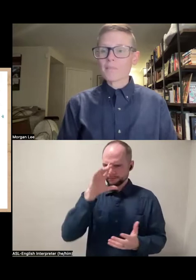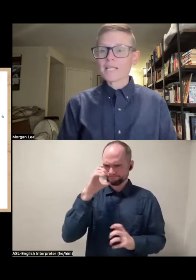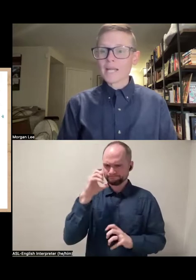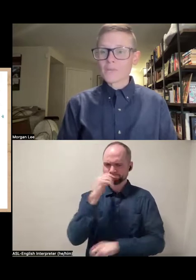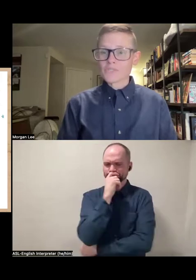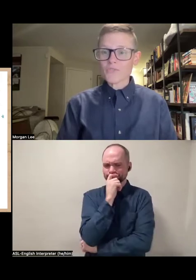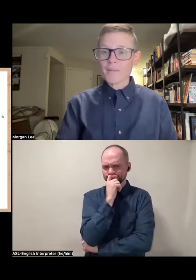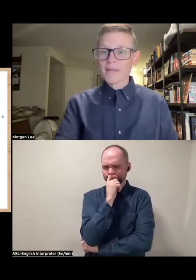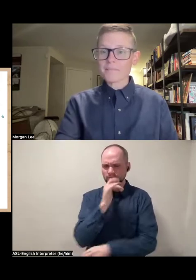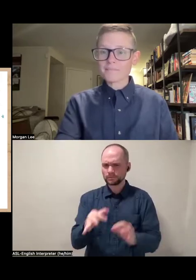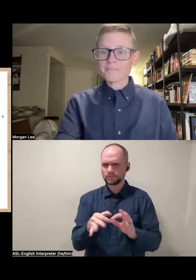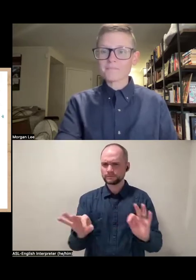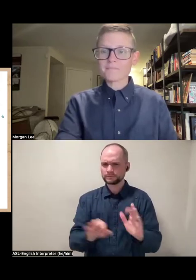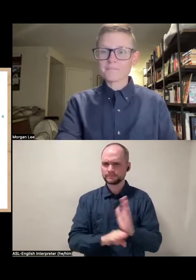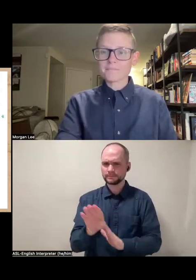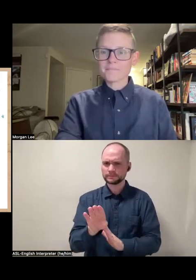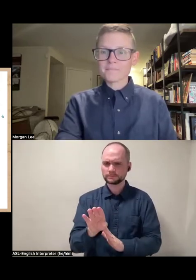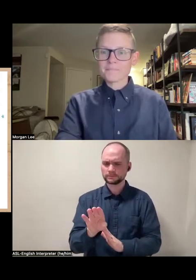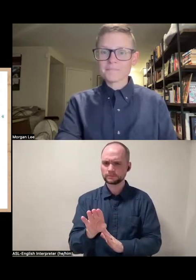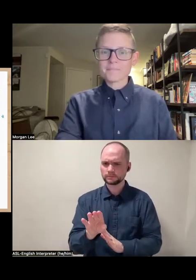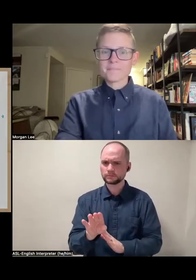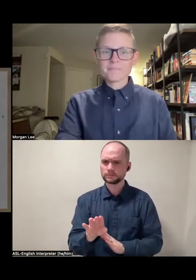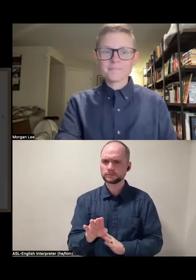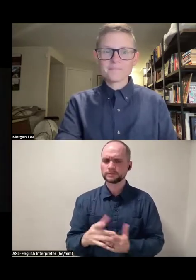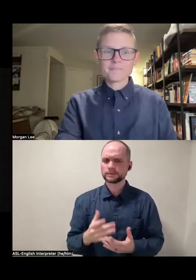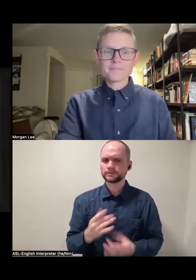when it comes to language development.